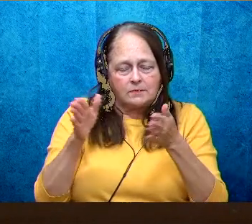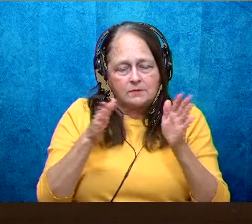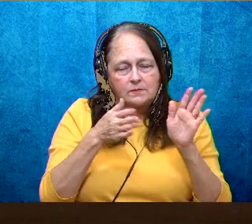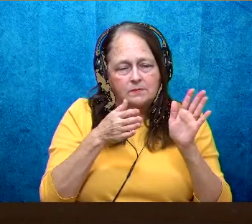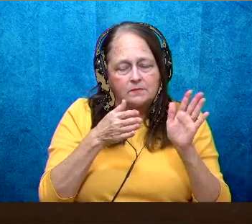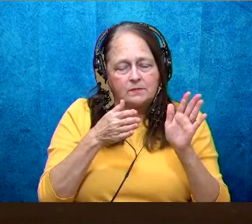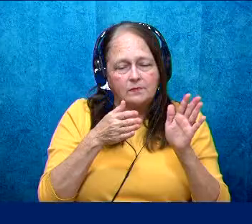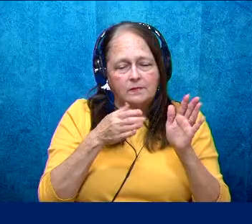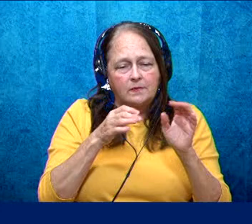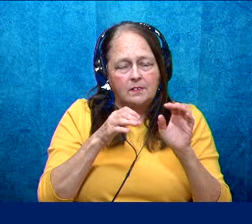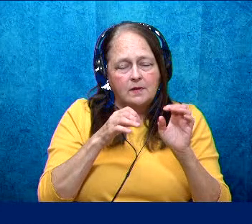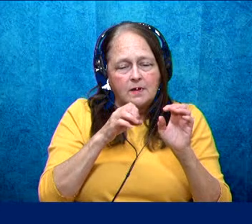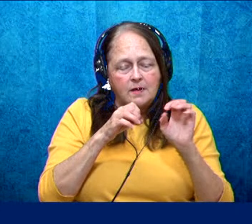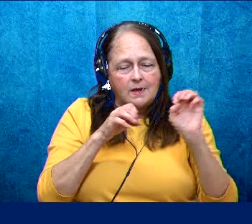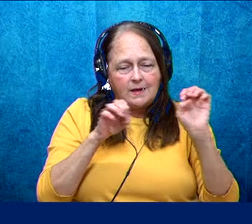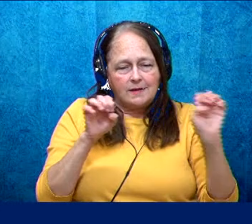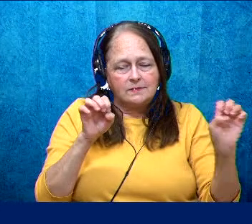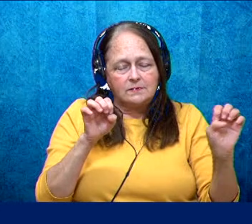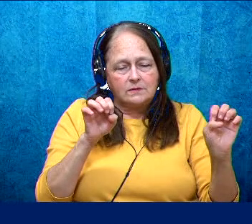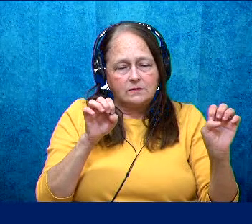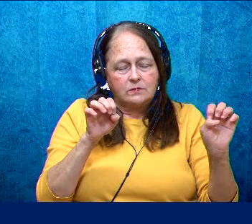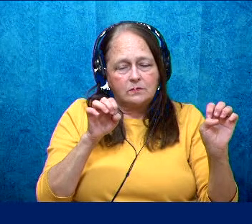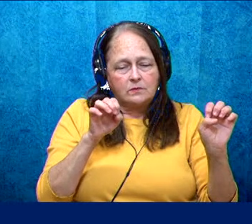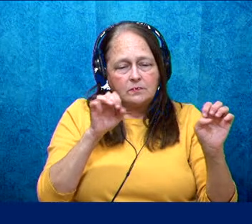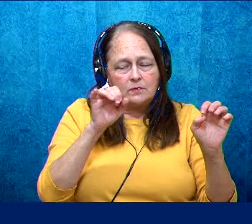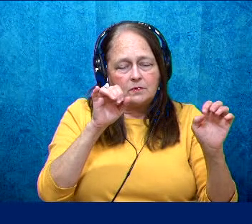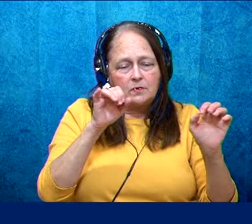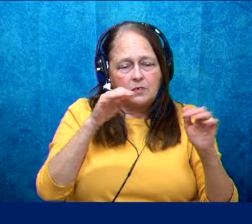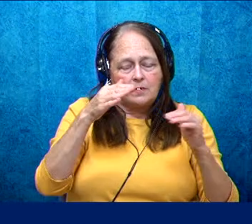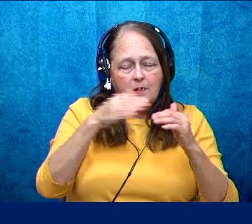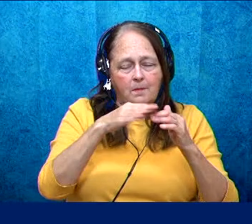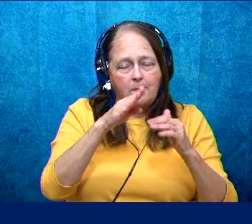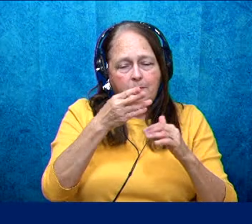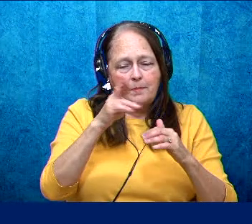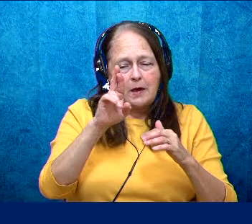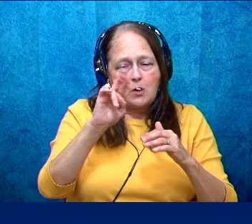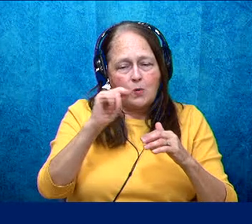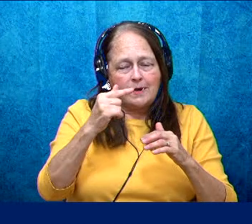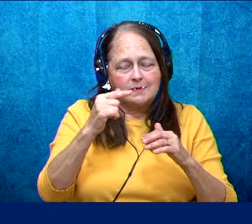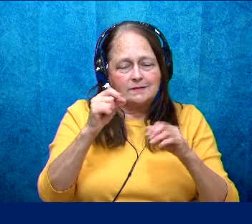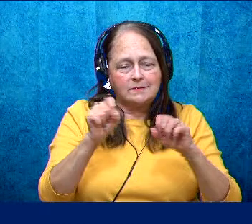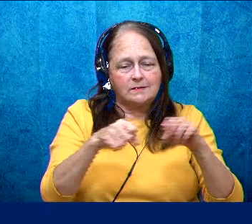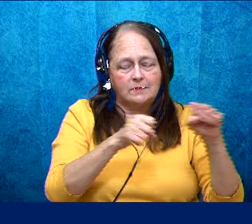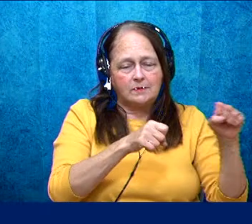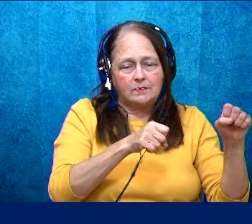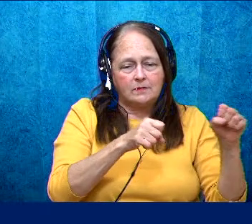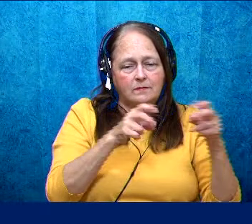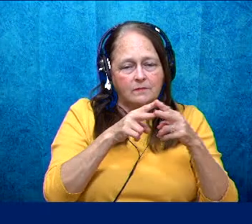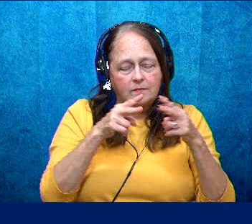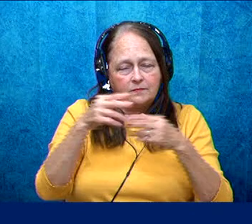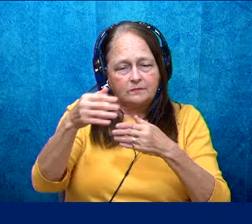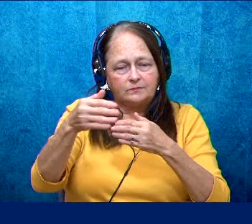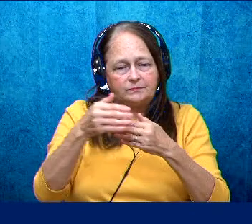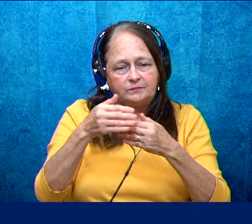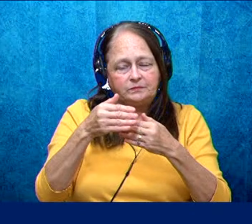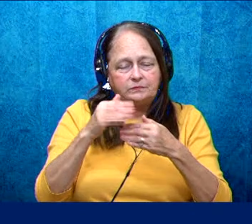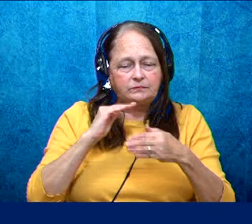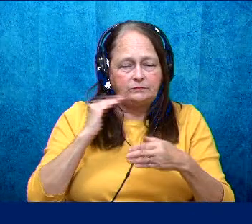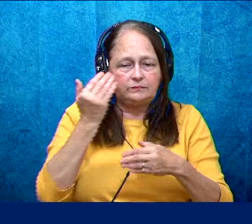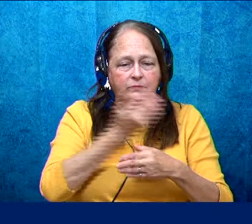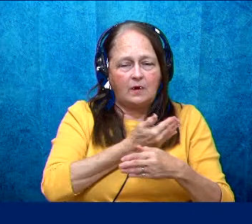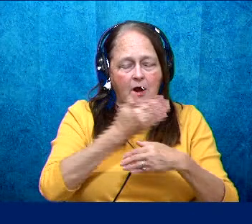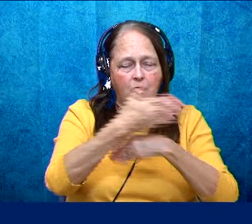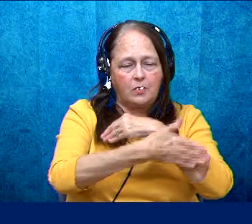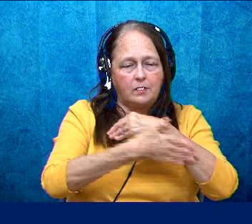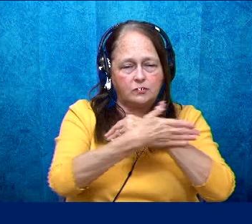it's bordered by the Pacific Ocean and the Bering Sea up in the top northeast. That's very close to our